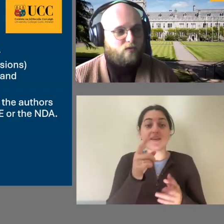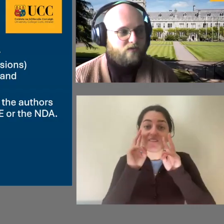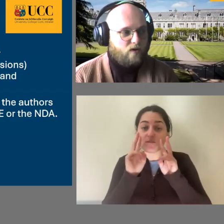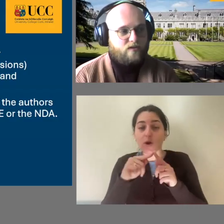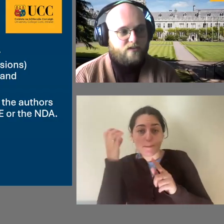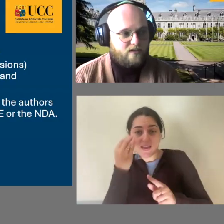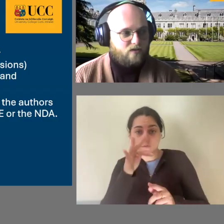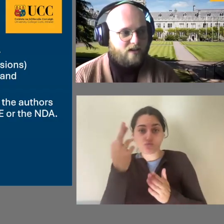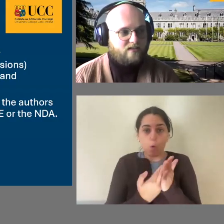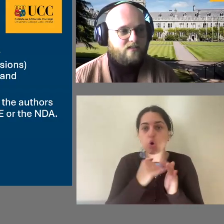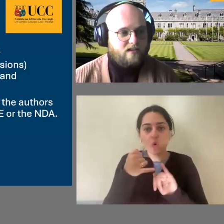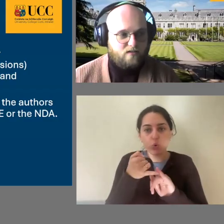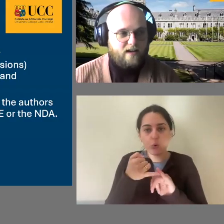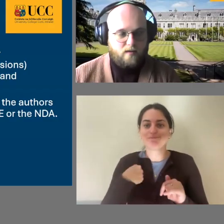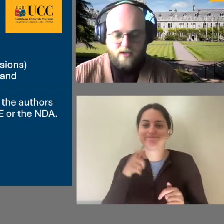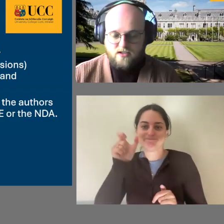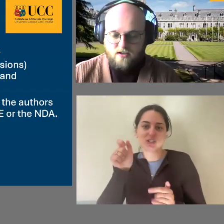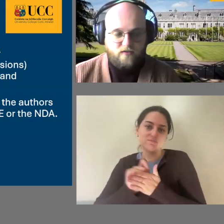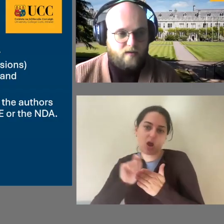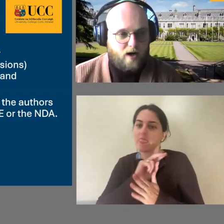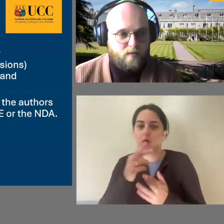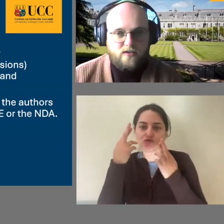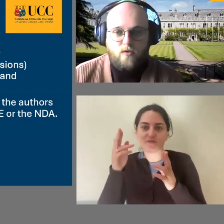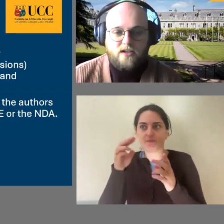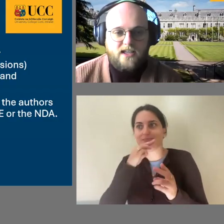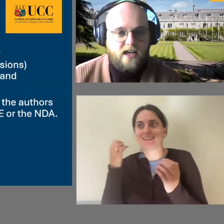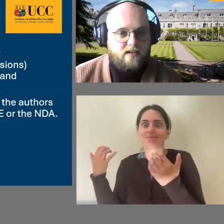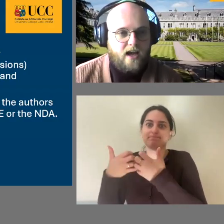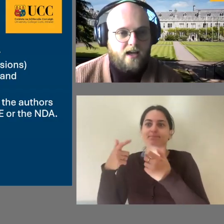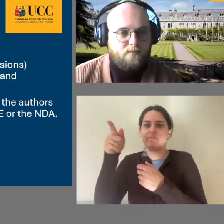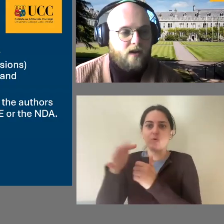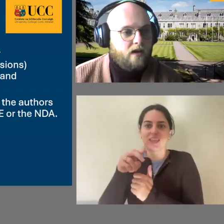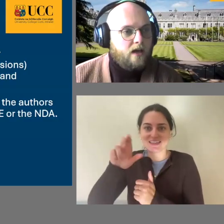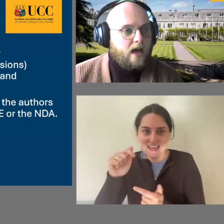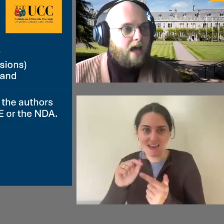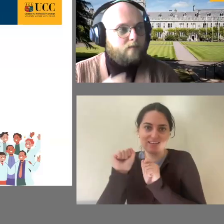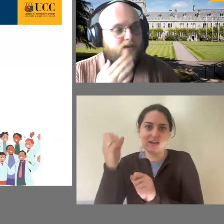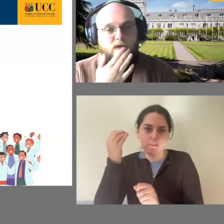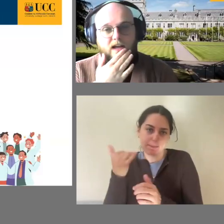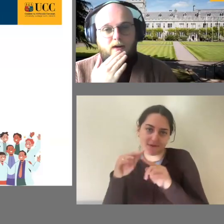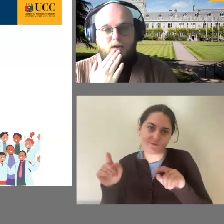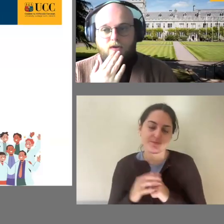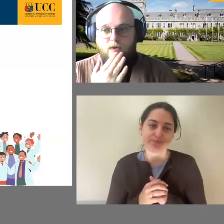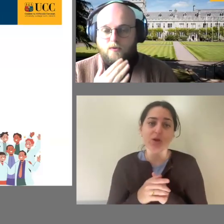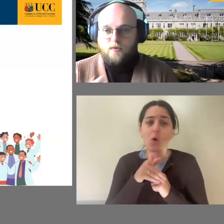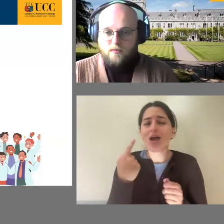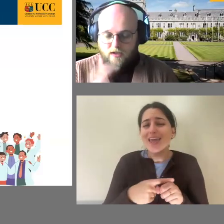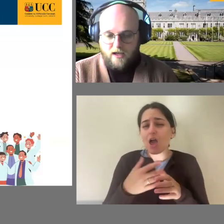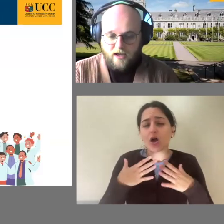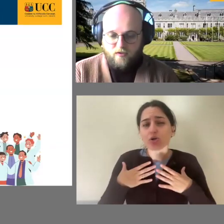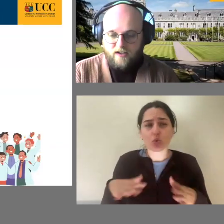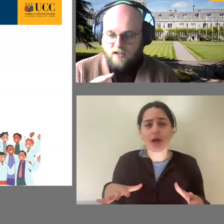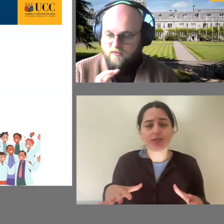report are those of the authors and don't necessarily reflect the opinions of the department or the NDA. So again, I'm not going to